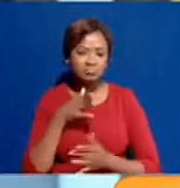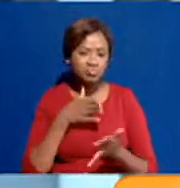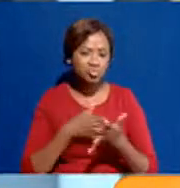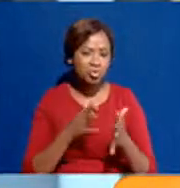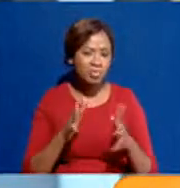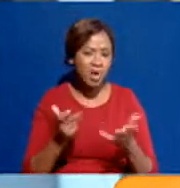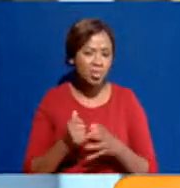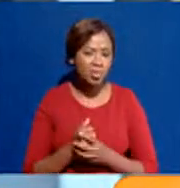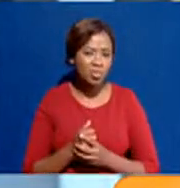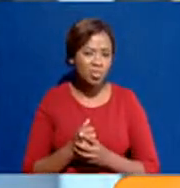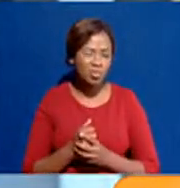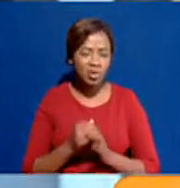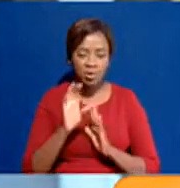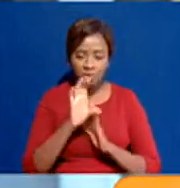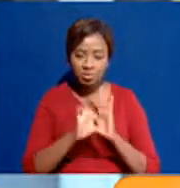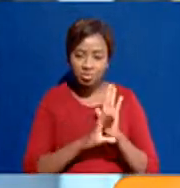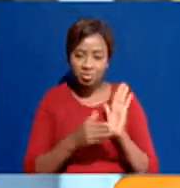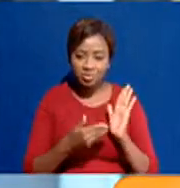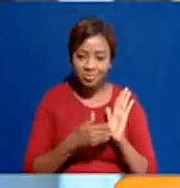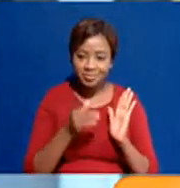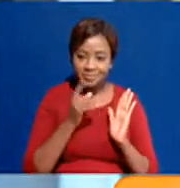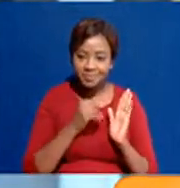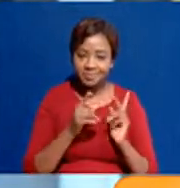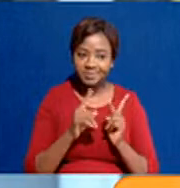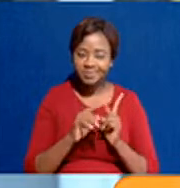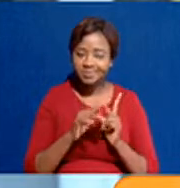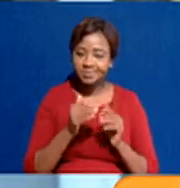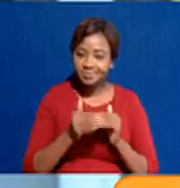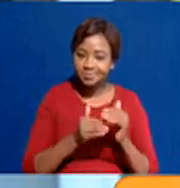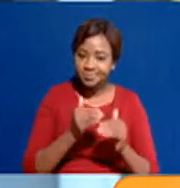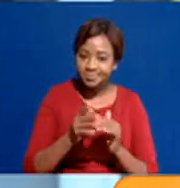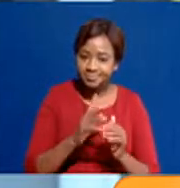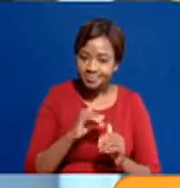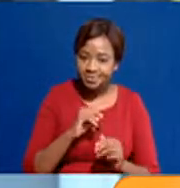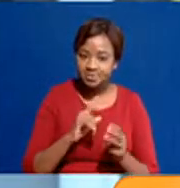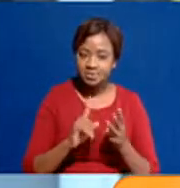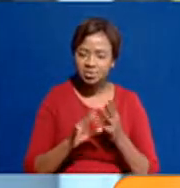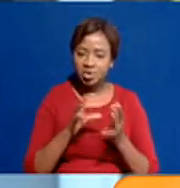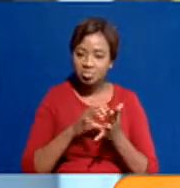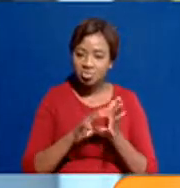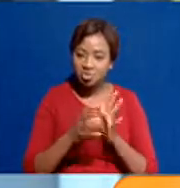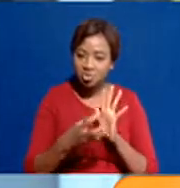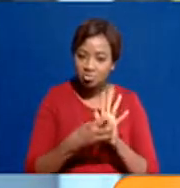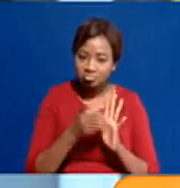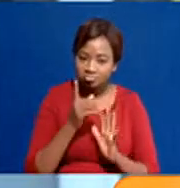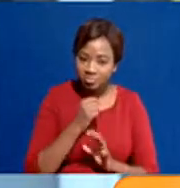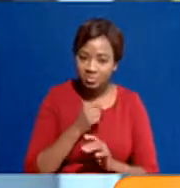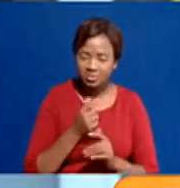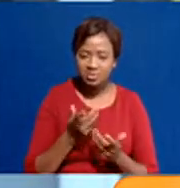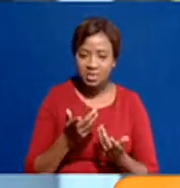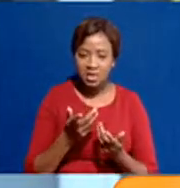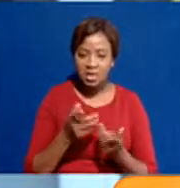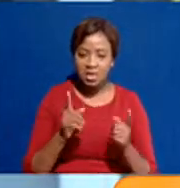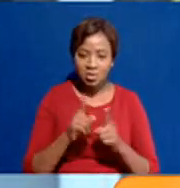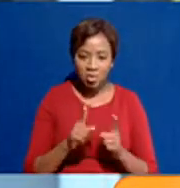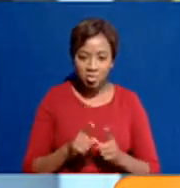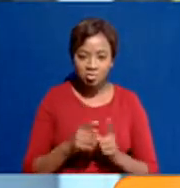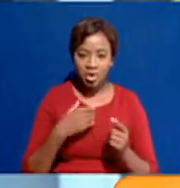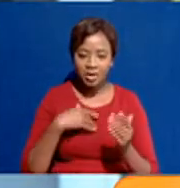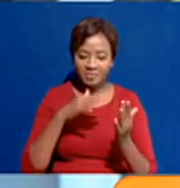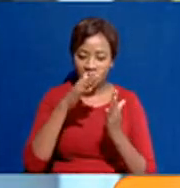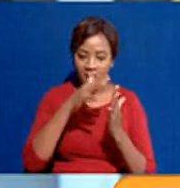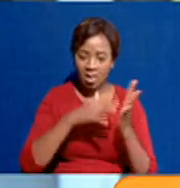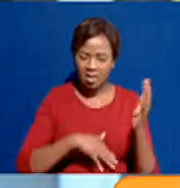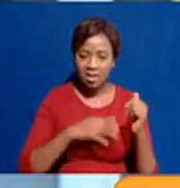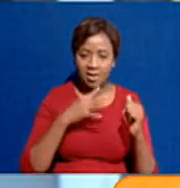It is legally constituted. It is in motion. They have already advertised the positions. There is a short list of